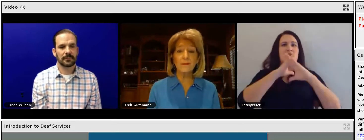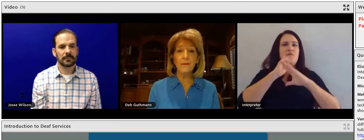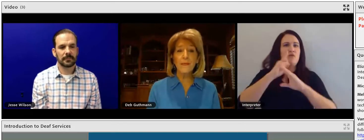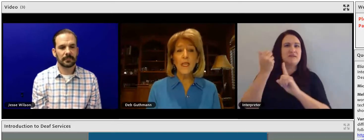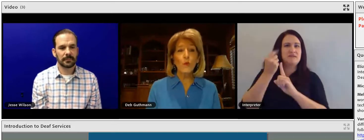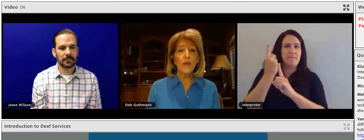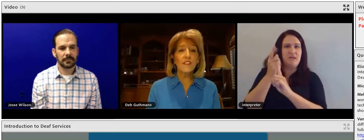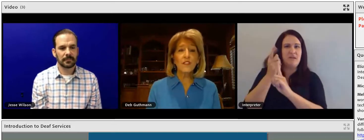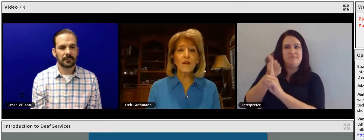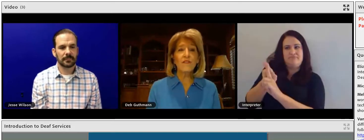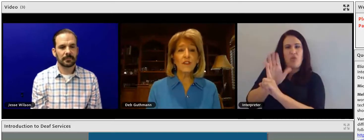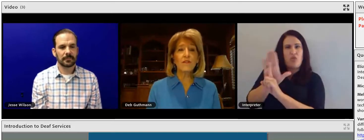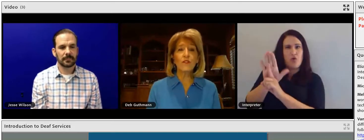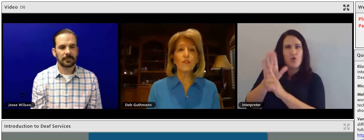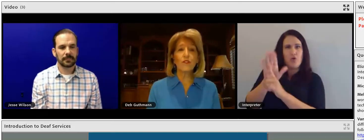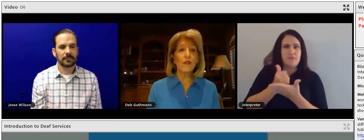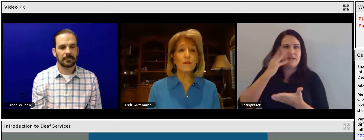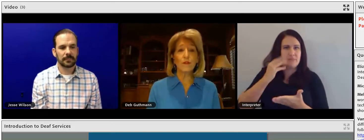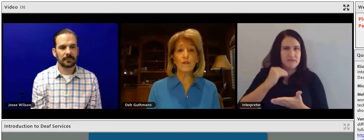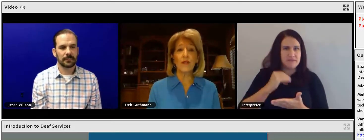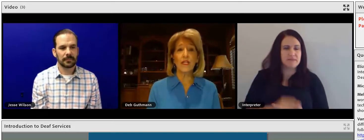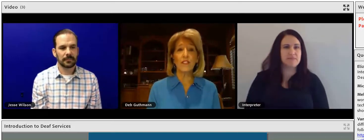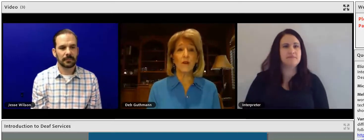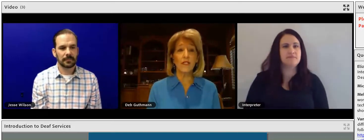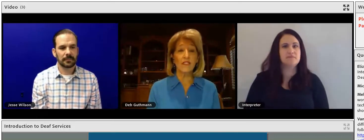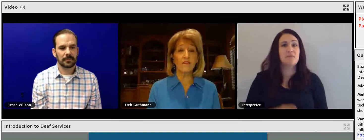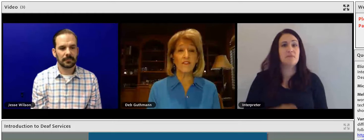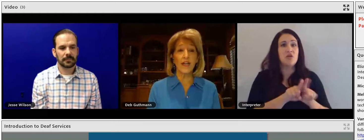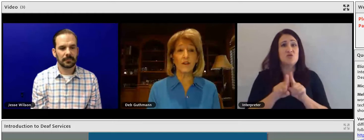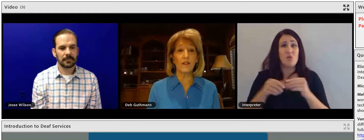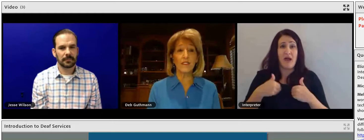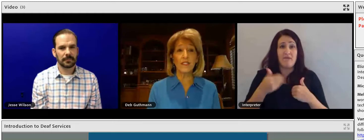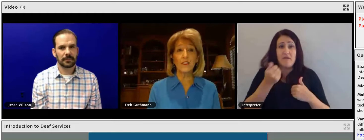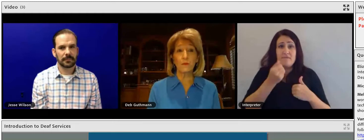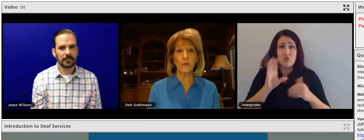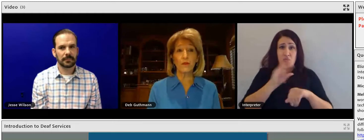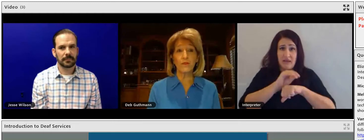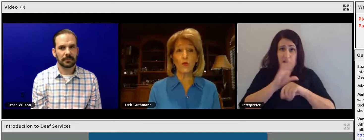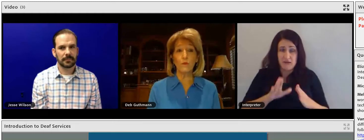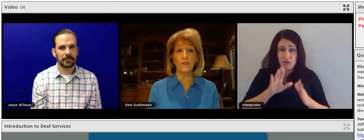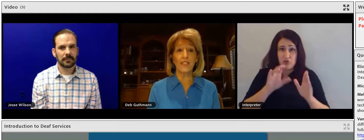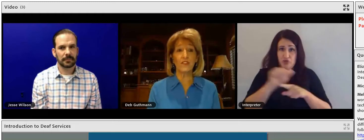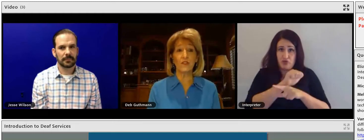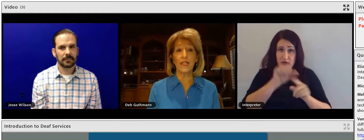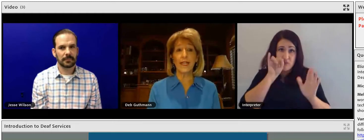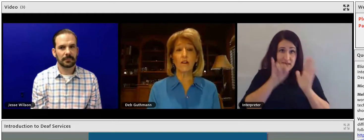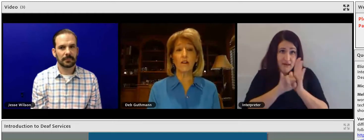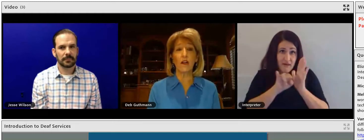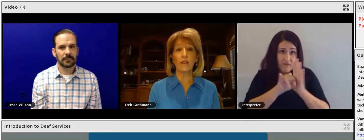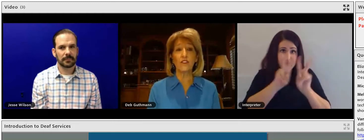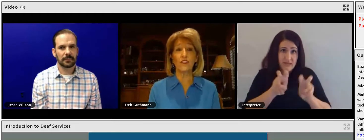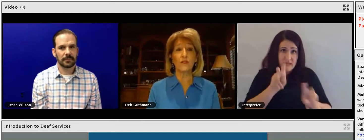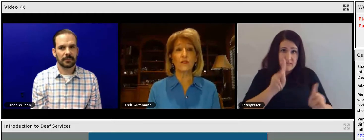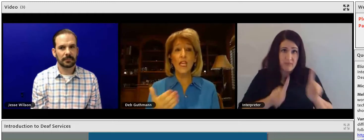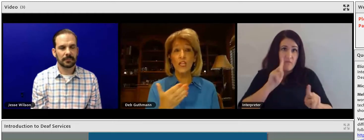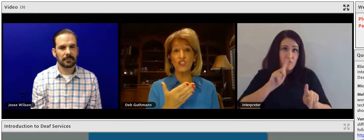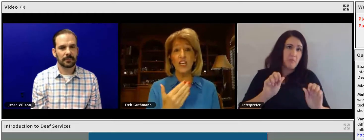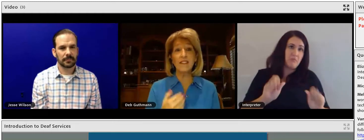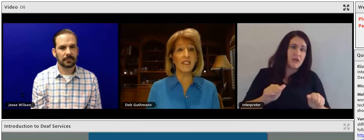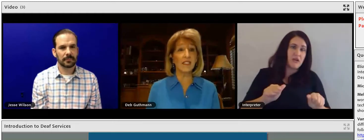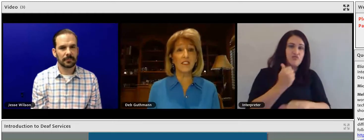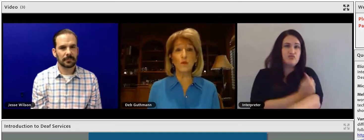treatment experience. We also have very few counselors trained to identify or assess people for potential drug and